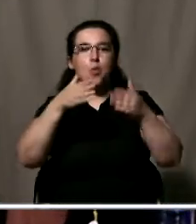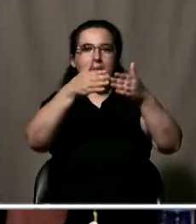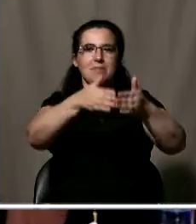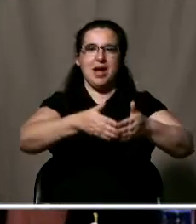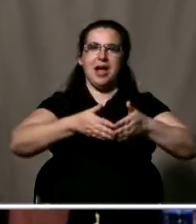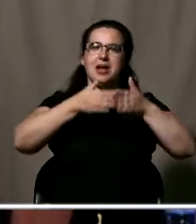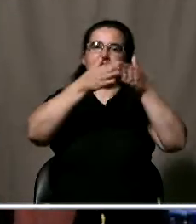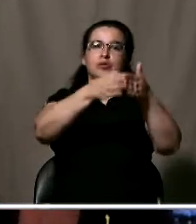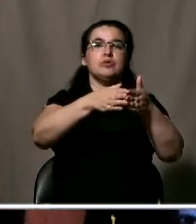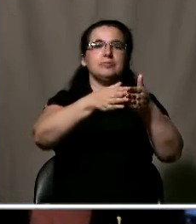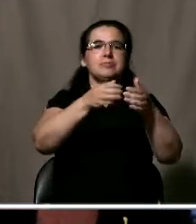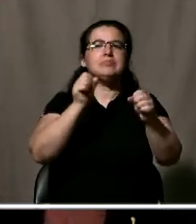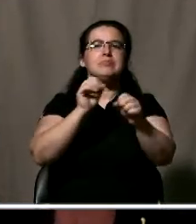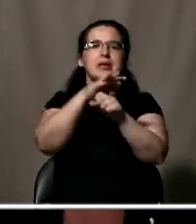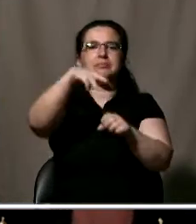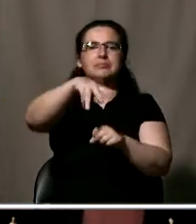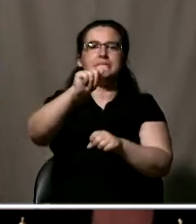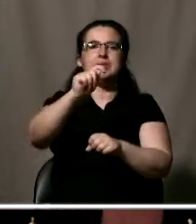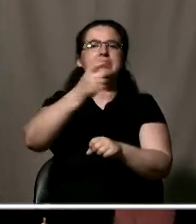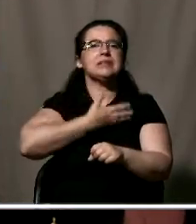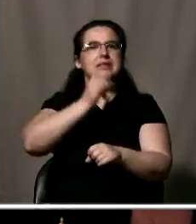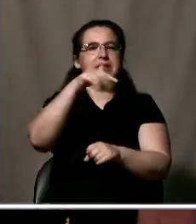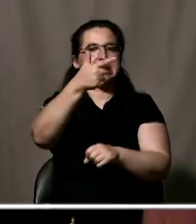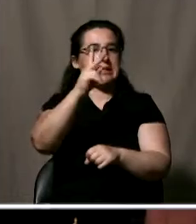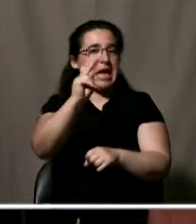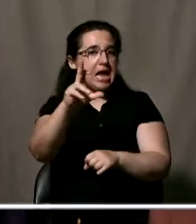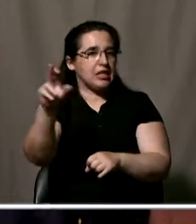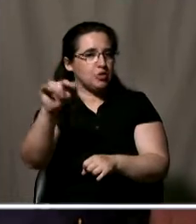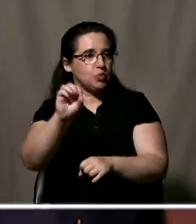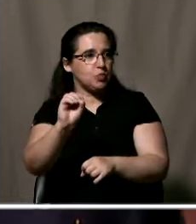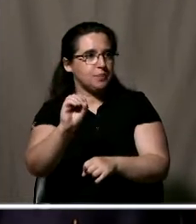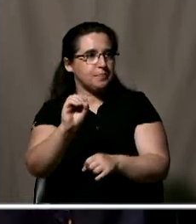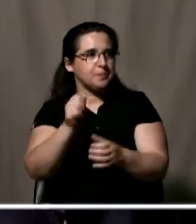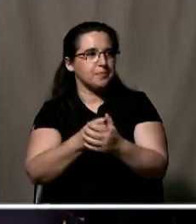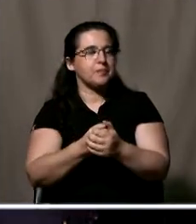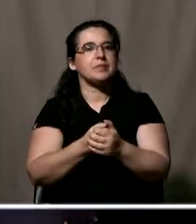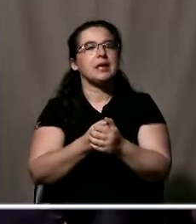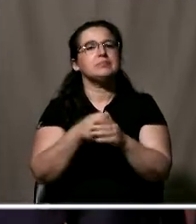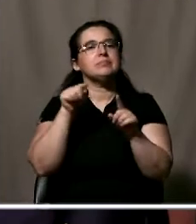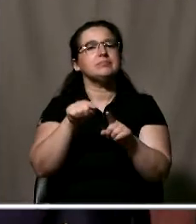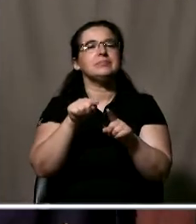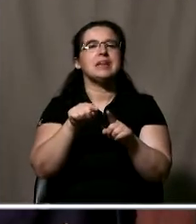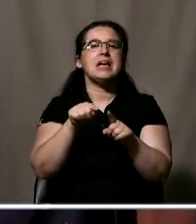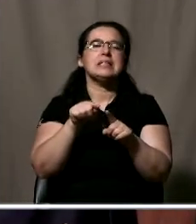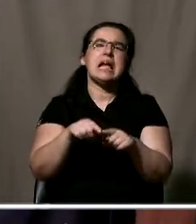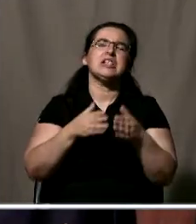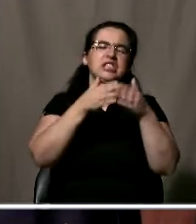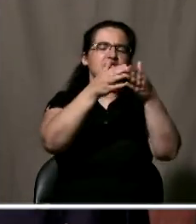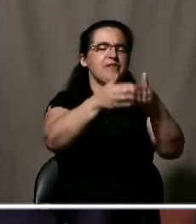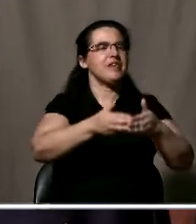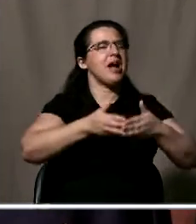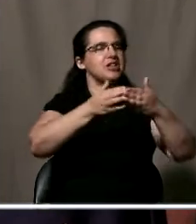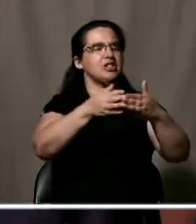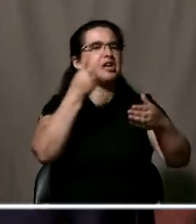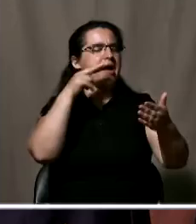no Mediterrâneo? You've read magazines about one of these luxurious Mediterranean cruises. Sabem, estas viagens que